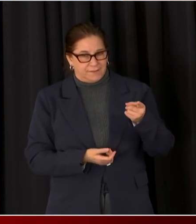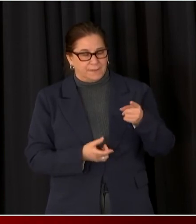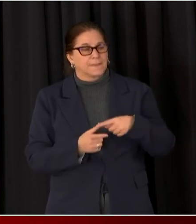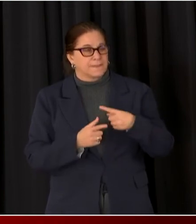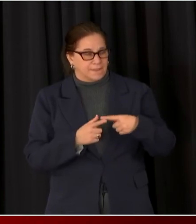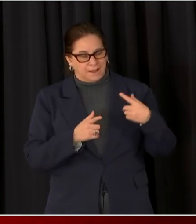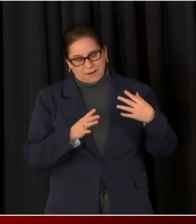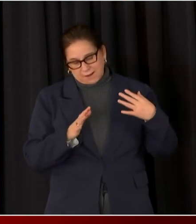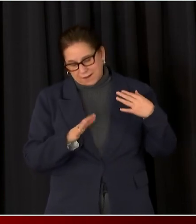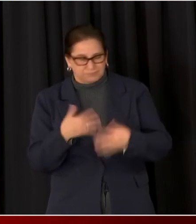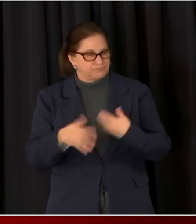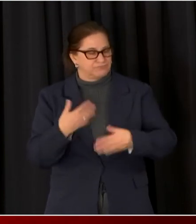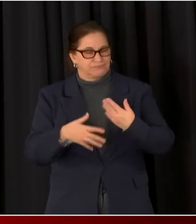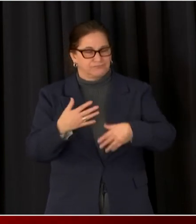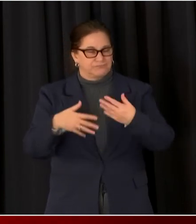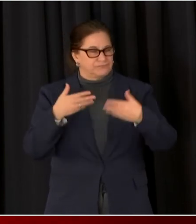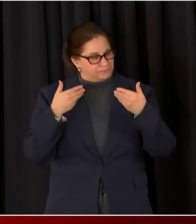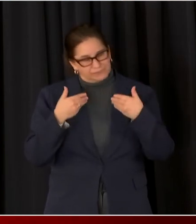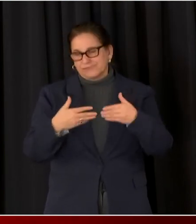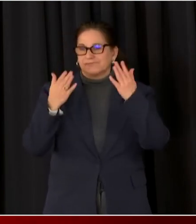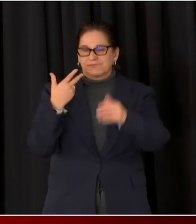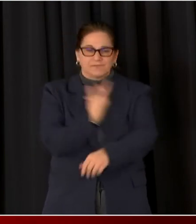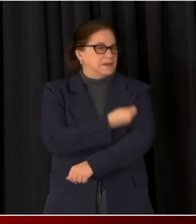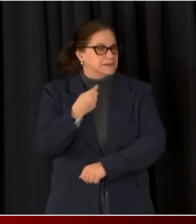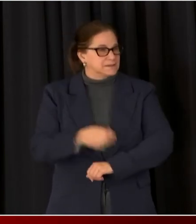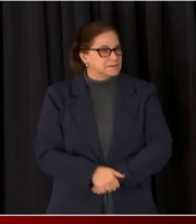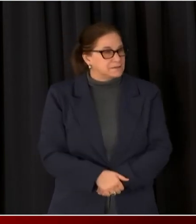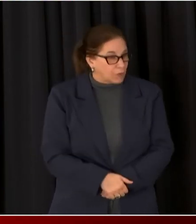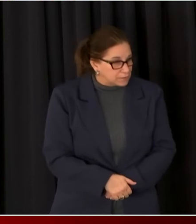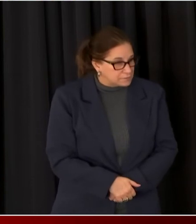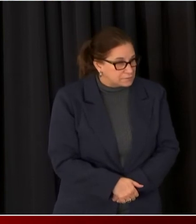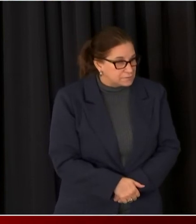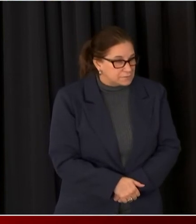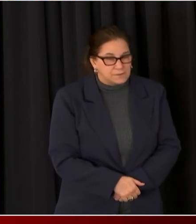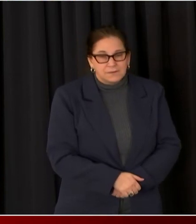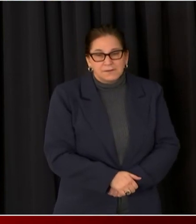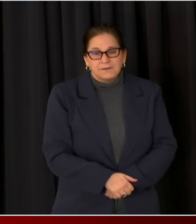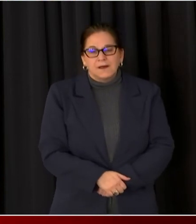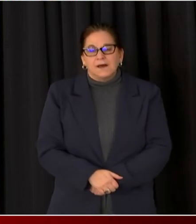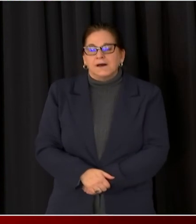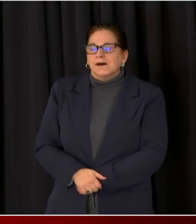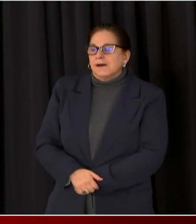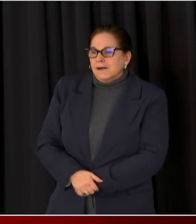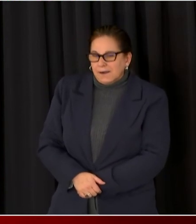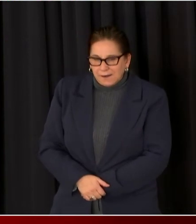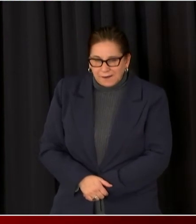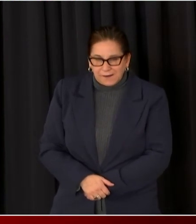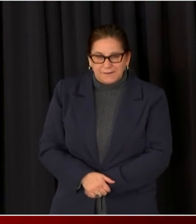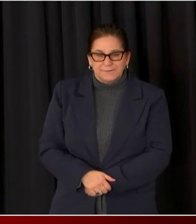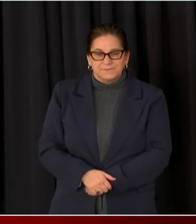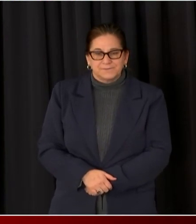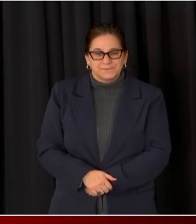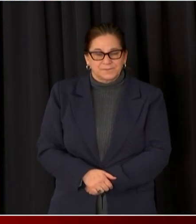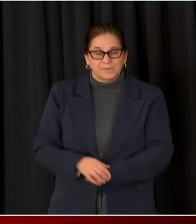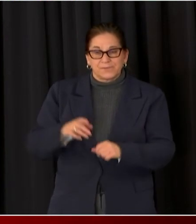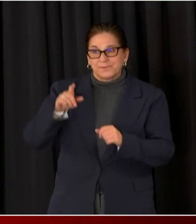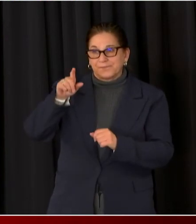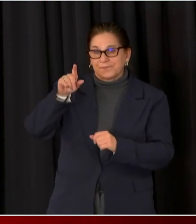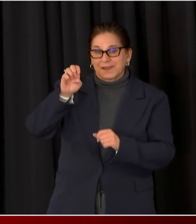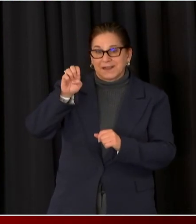Once we have it, is your question? Once it has been delivered to us? Once it is delivered to us, it